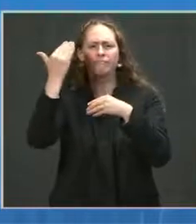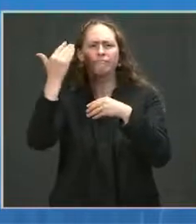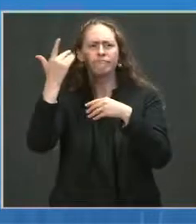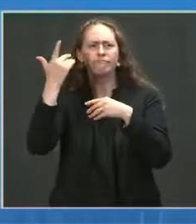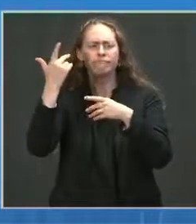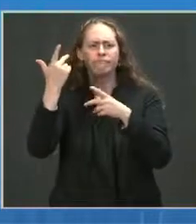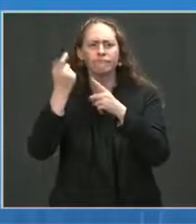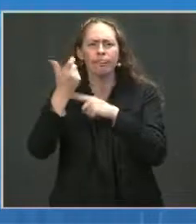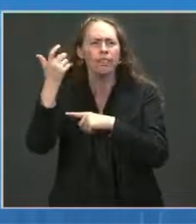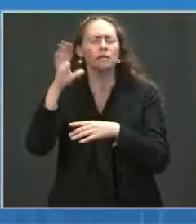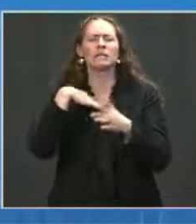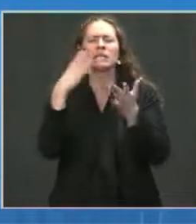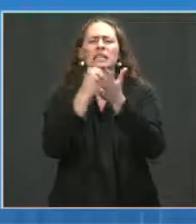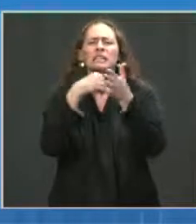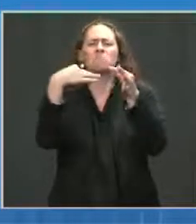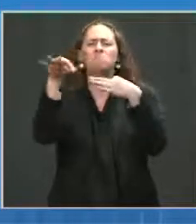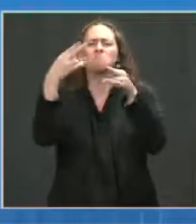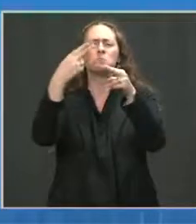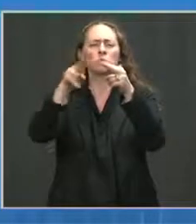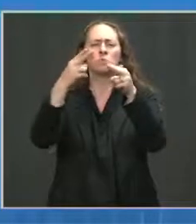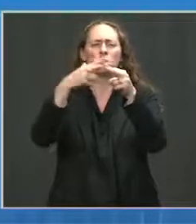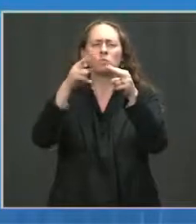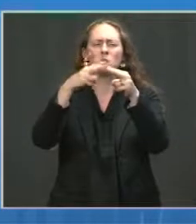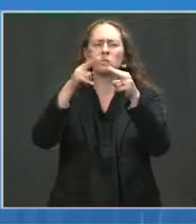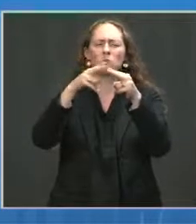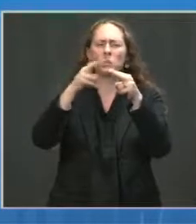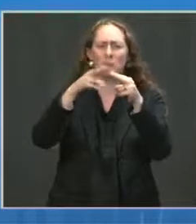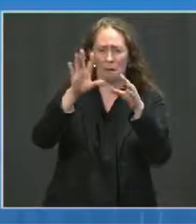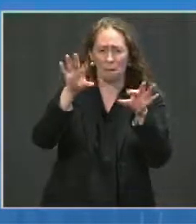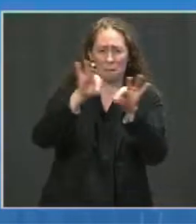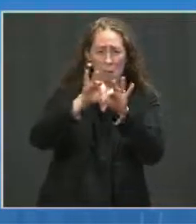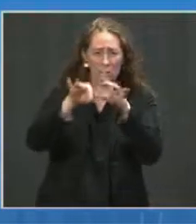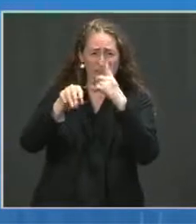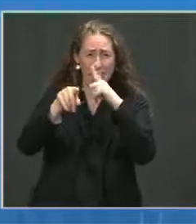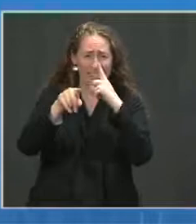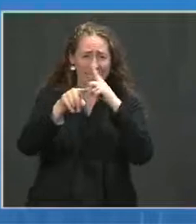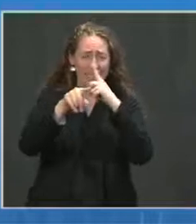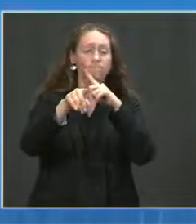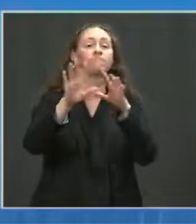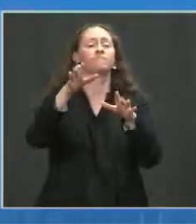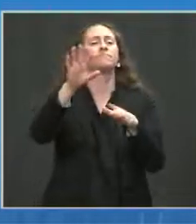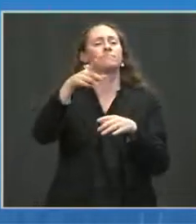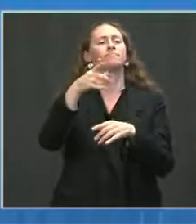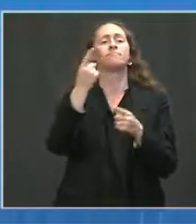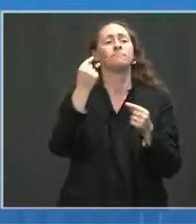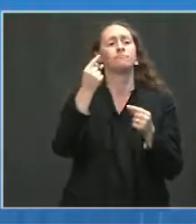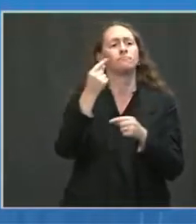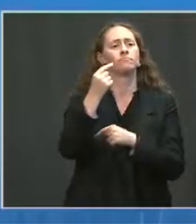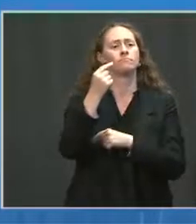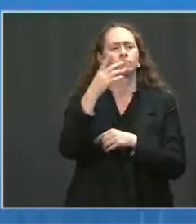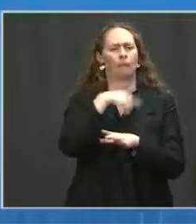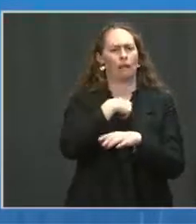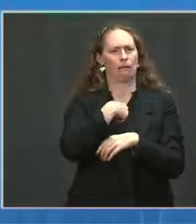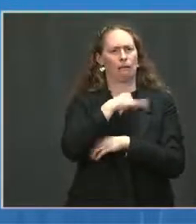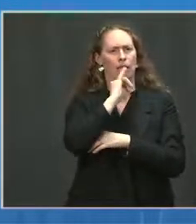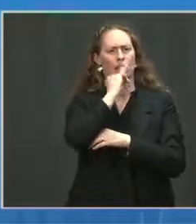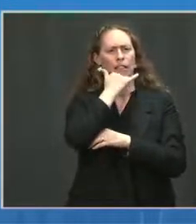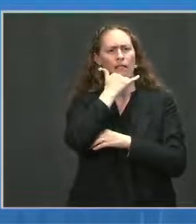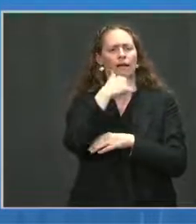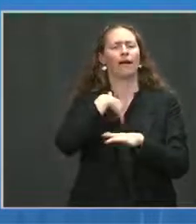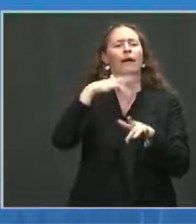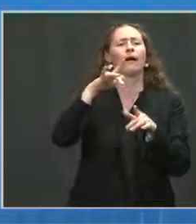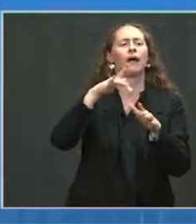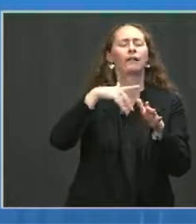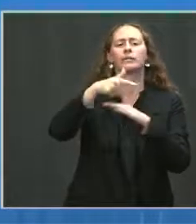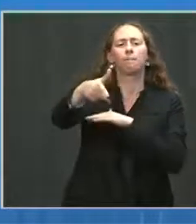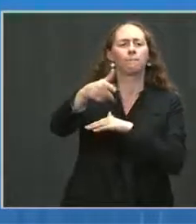15 seconds. Please. I think it's really important. When we talk, it was mistakenly deleted, and that's the reason why I skipped by that other slide.